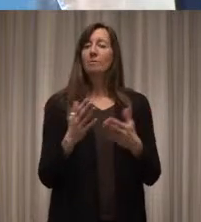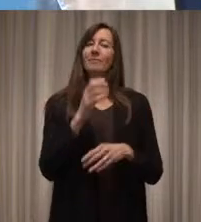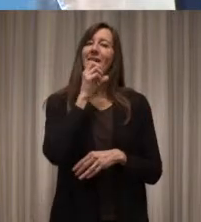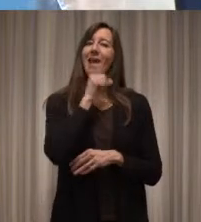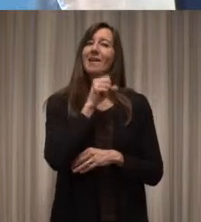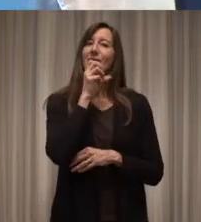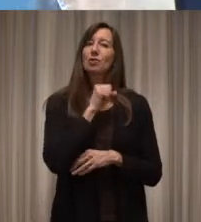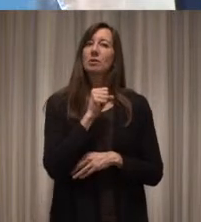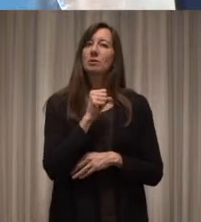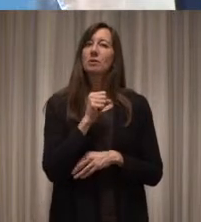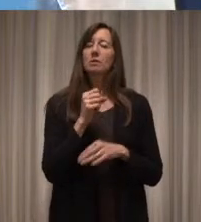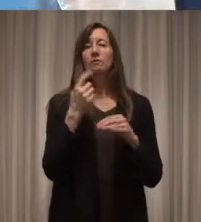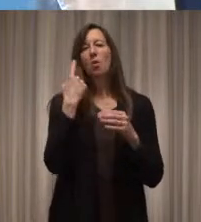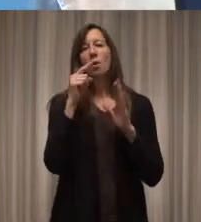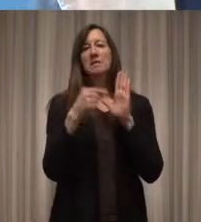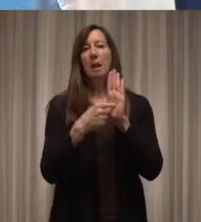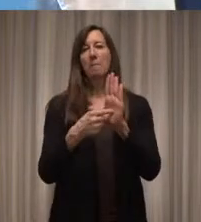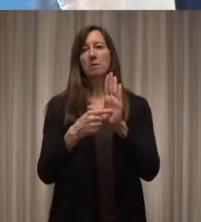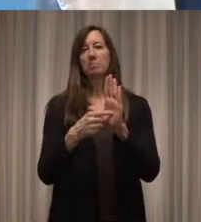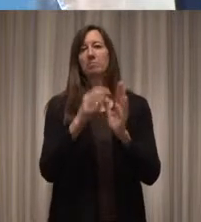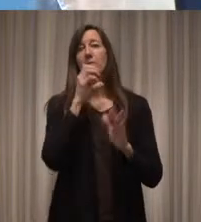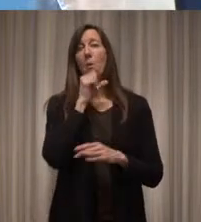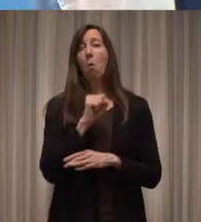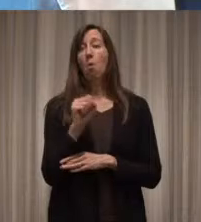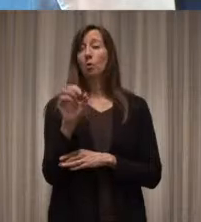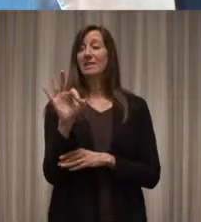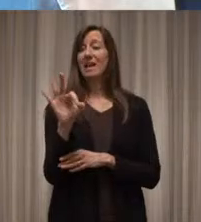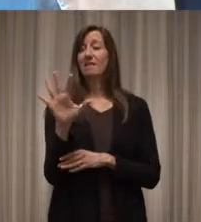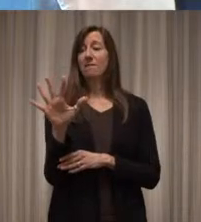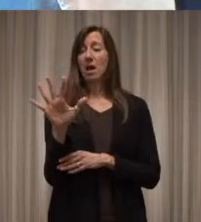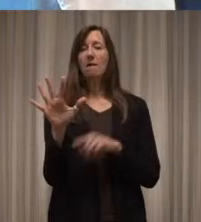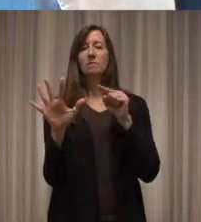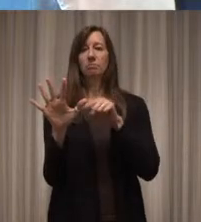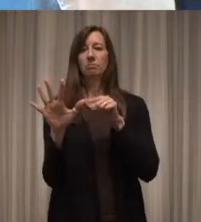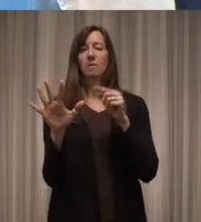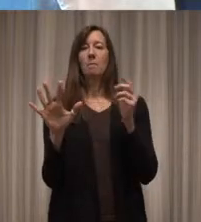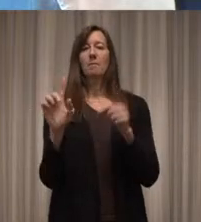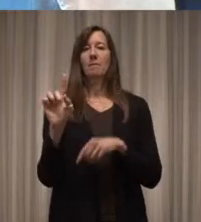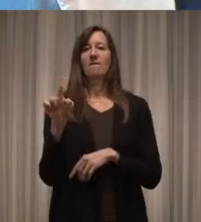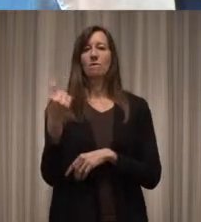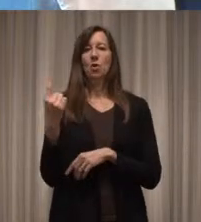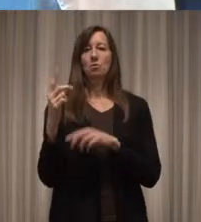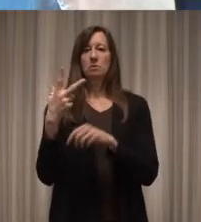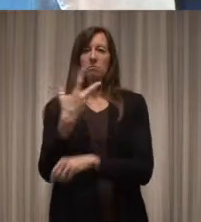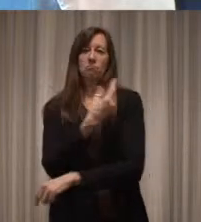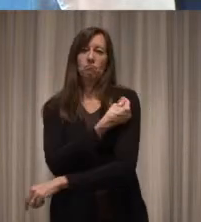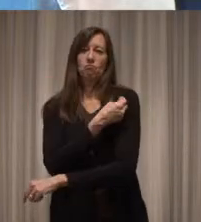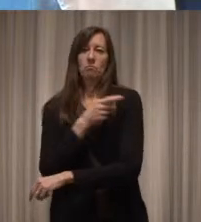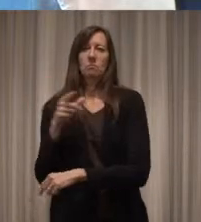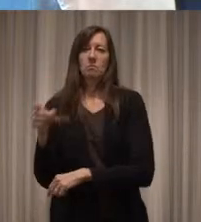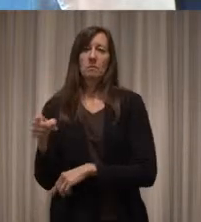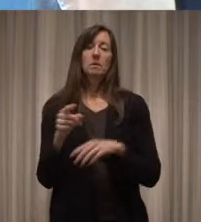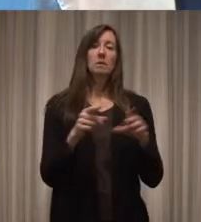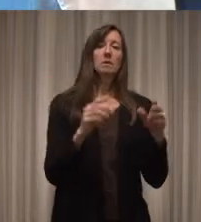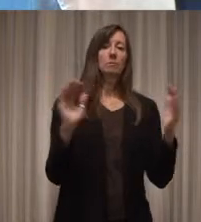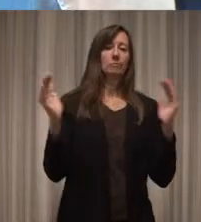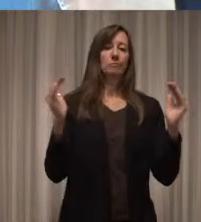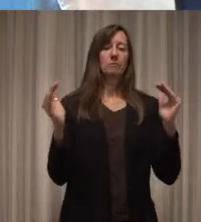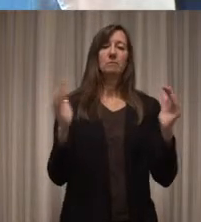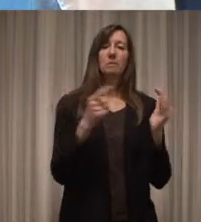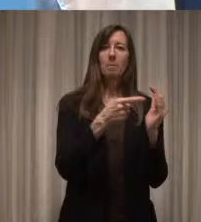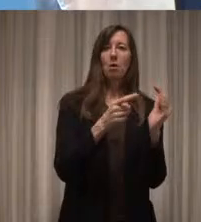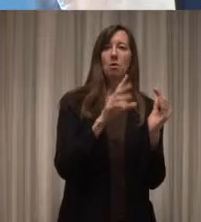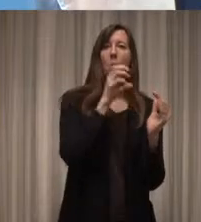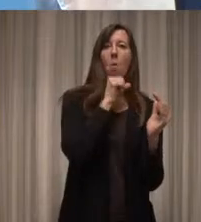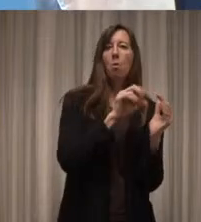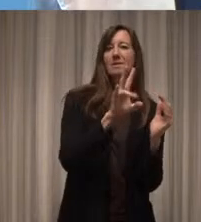95 would be prioritized ahead of those that are 75 within that relative group. Again,